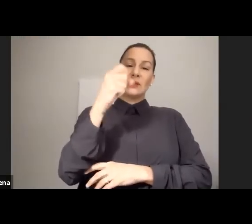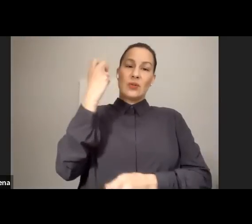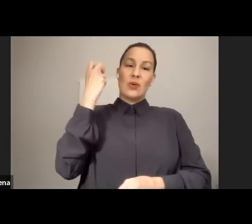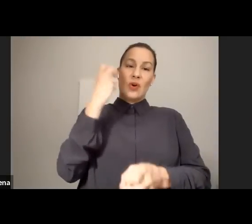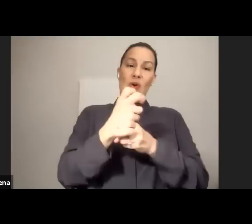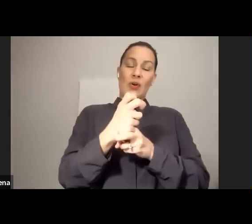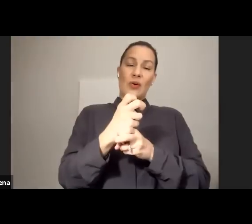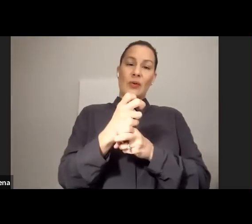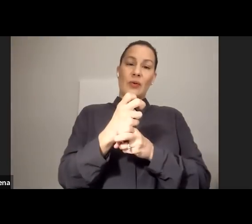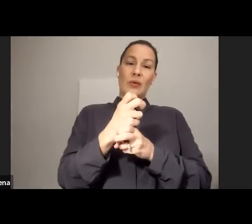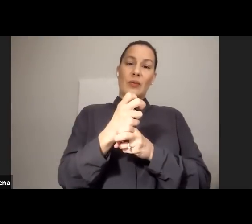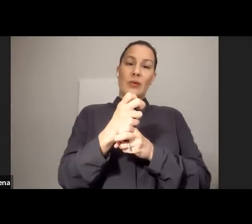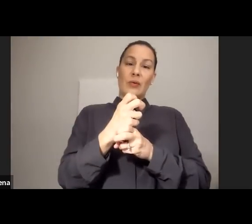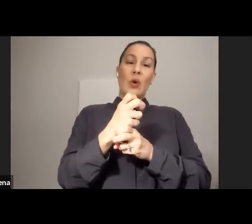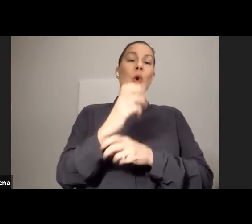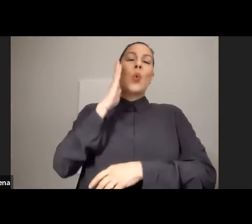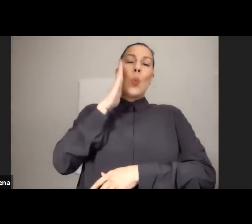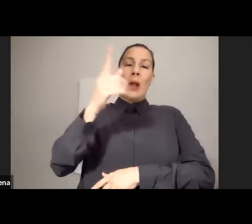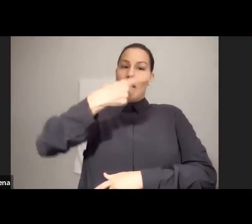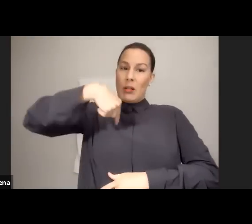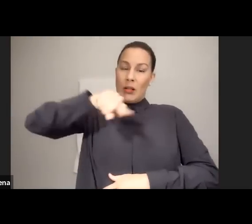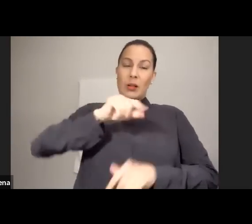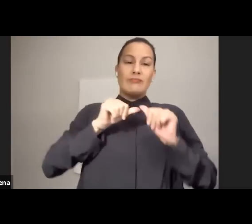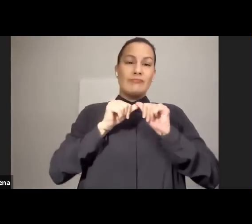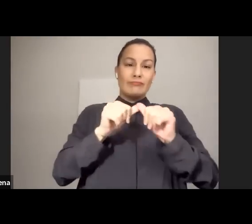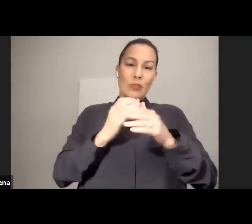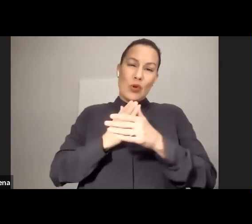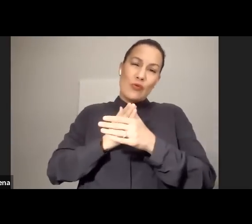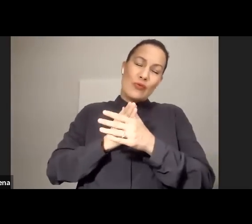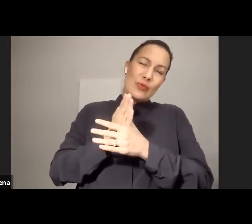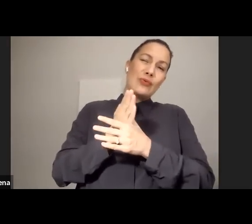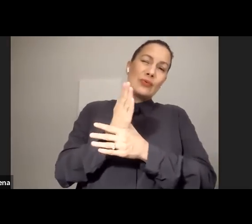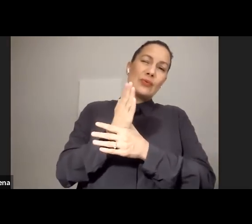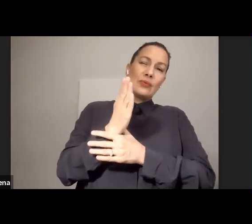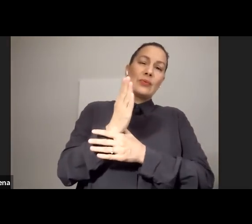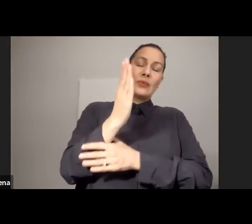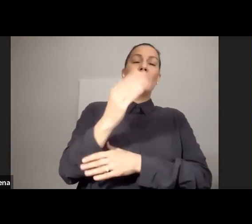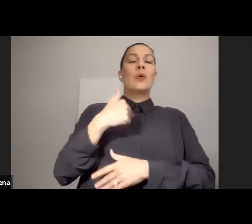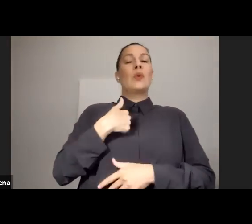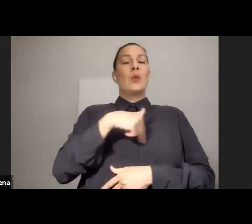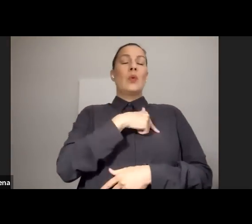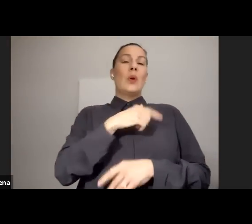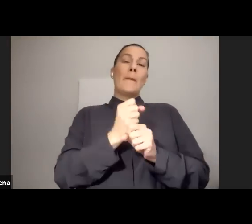But we're gonna get through this. And I'm gonna make sure we get through this.